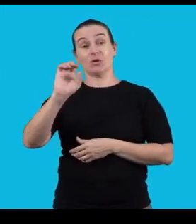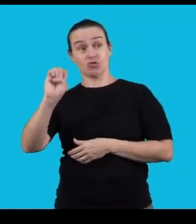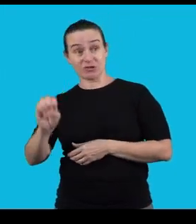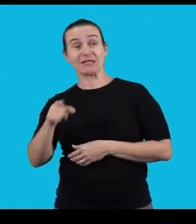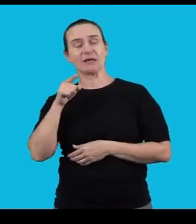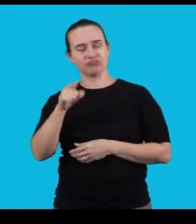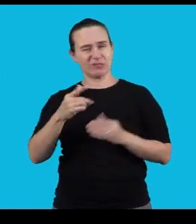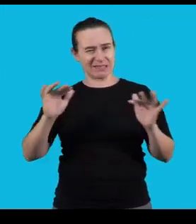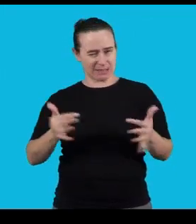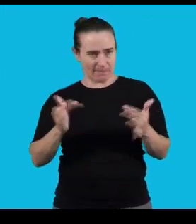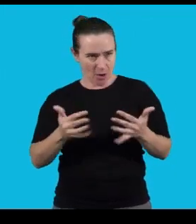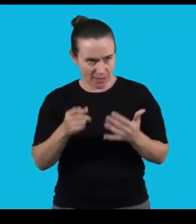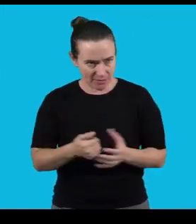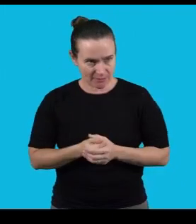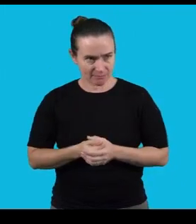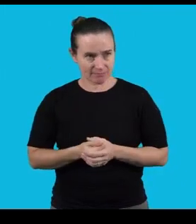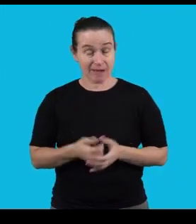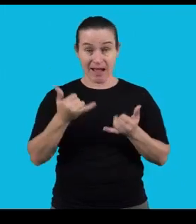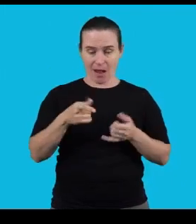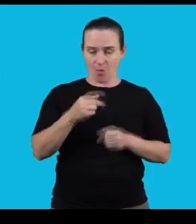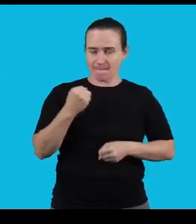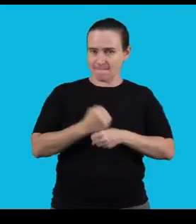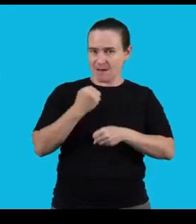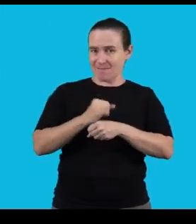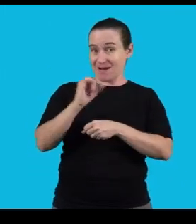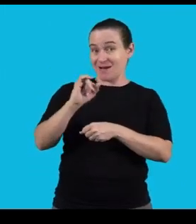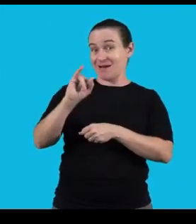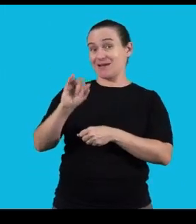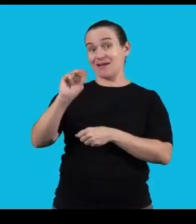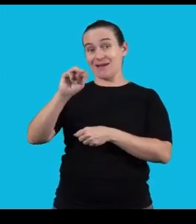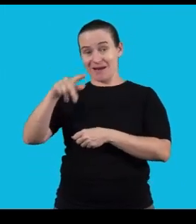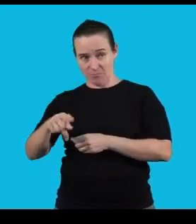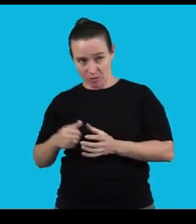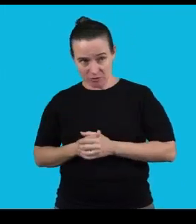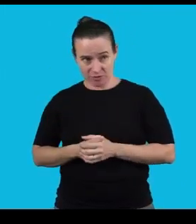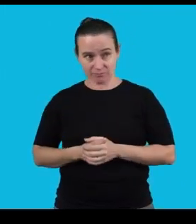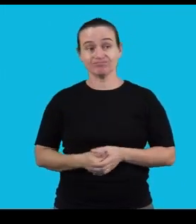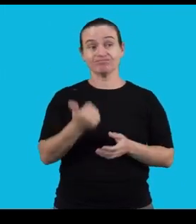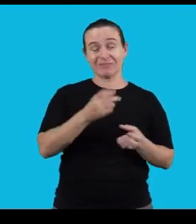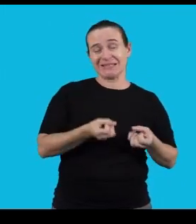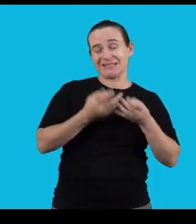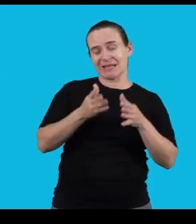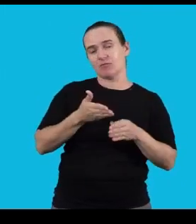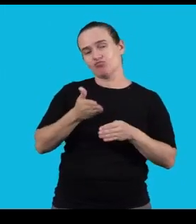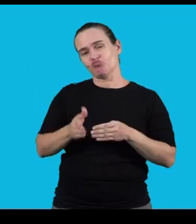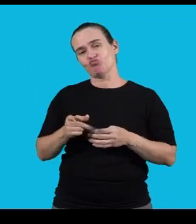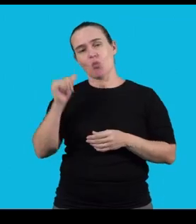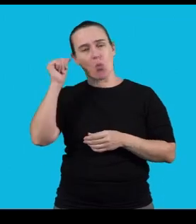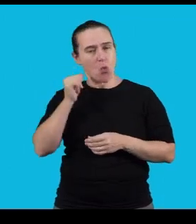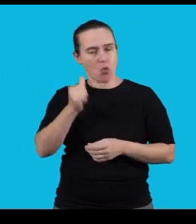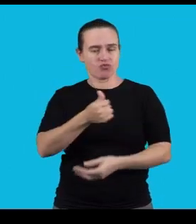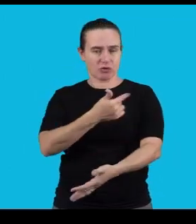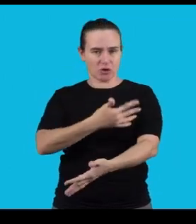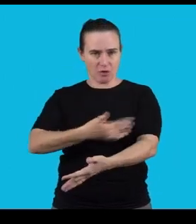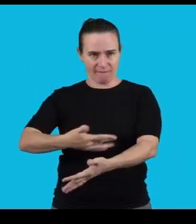are stimulated, and now the impulse is produced, which are sent along the auditory